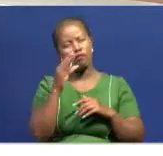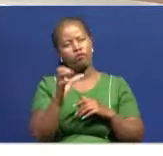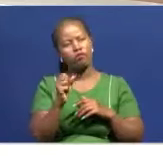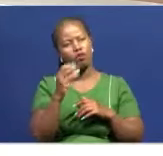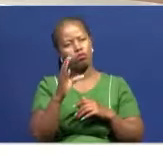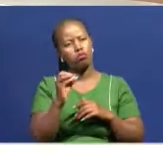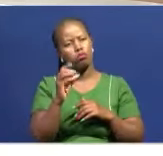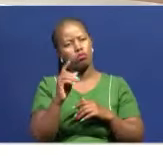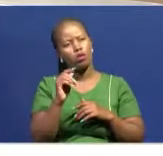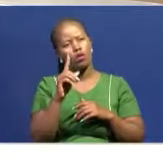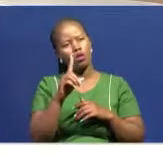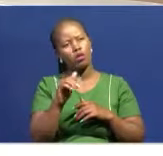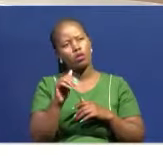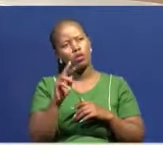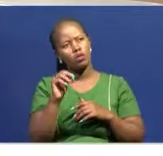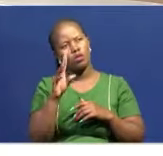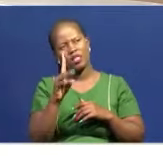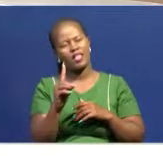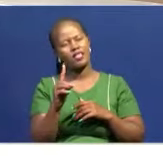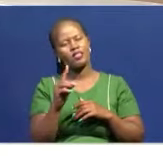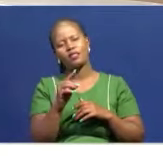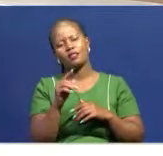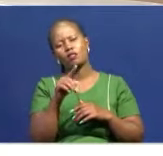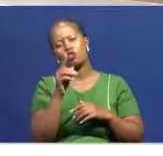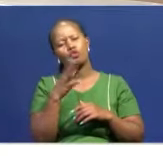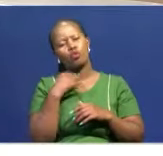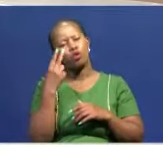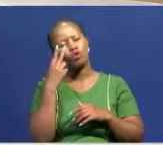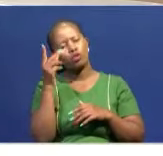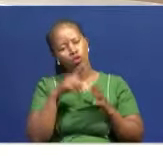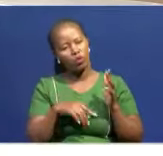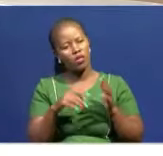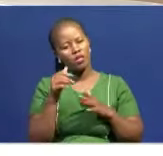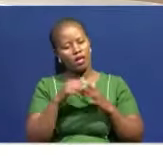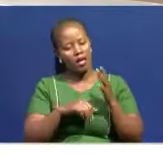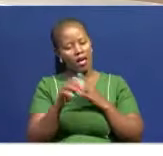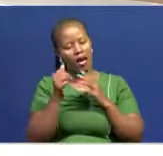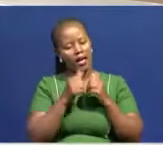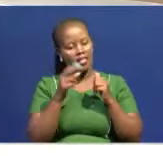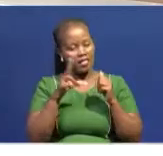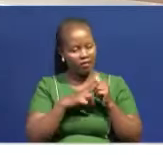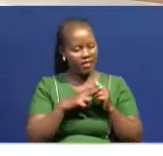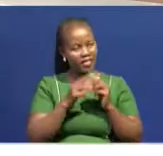what is it that you'd like to see, you know, with the under-17s and now the under-20?